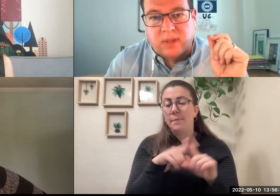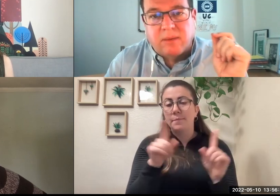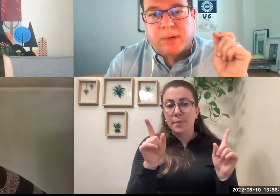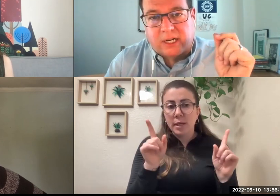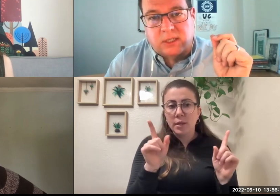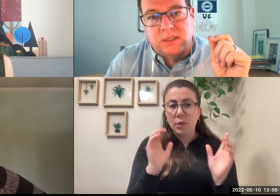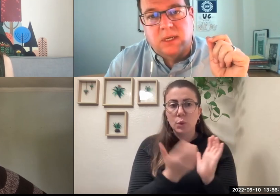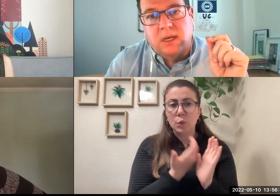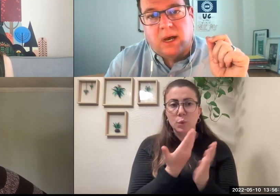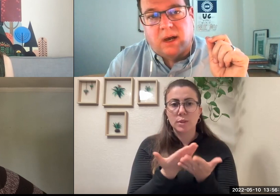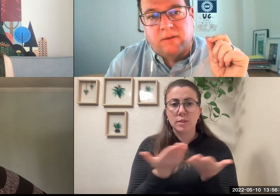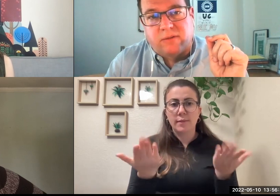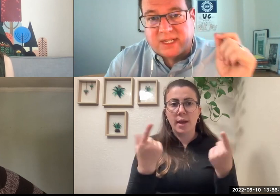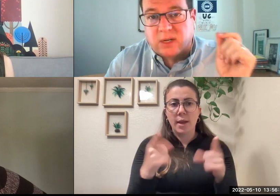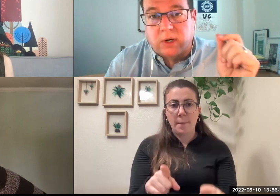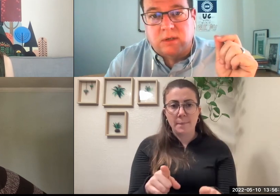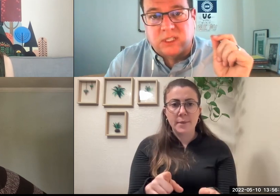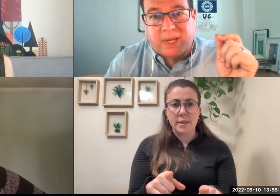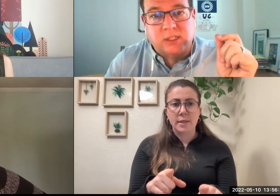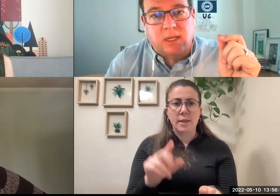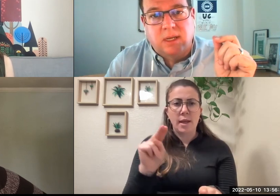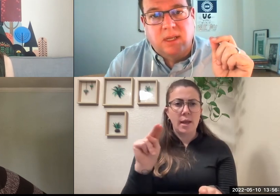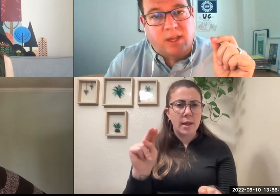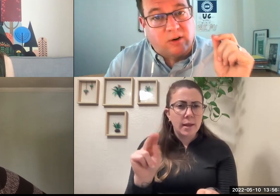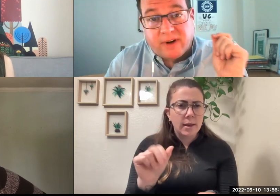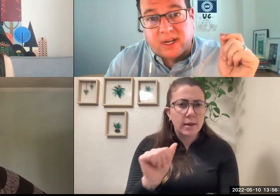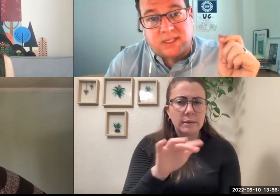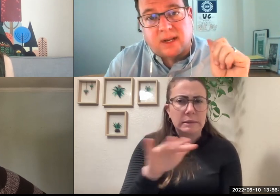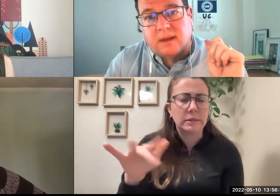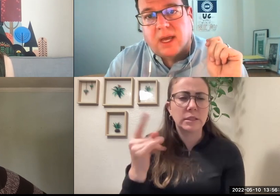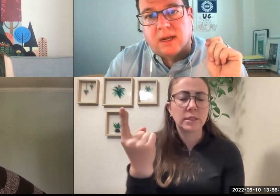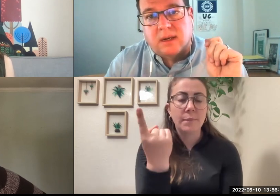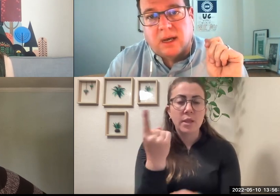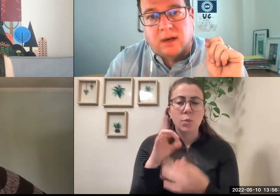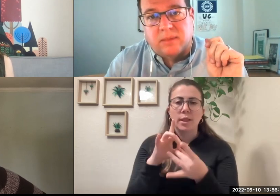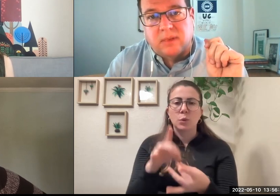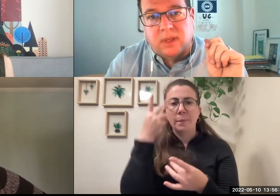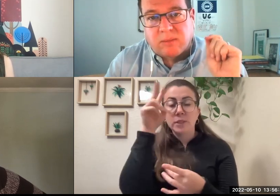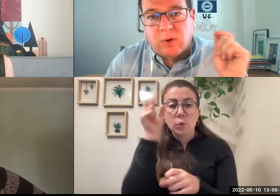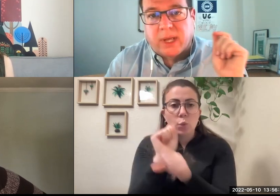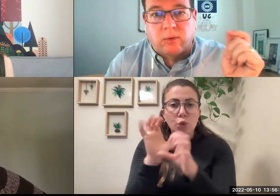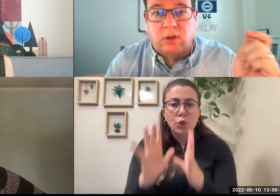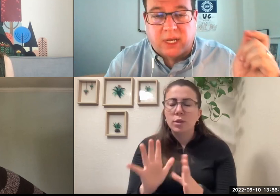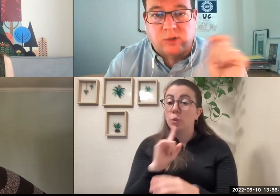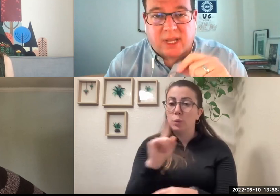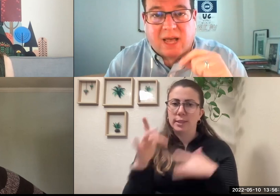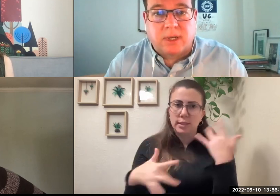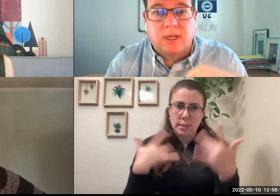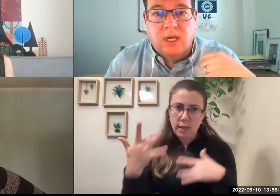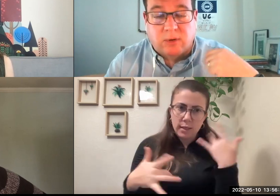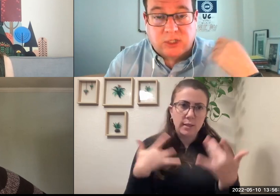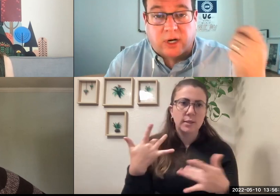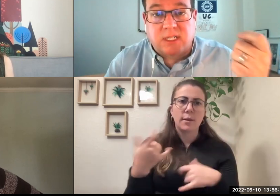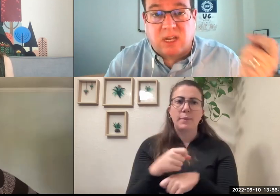some labor protections for Mexican workers, especially, that are very exciting. And the labor movement played a role in making sure that